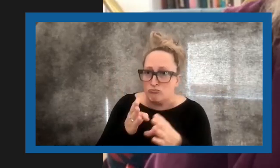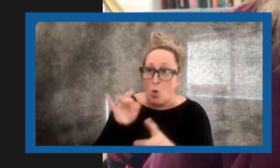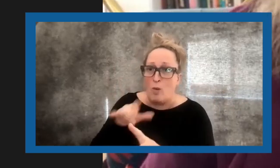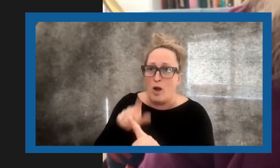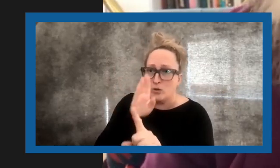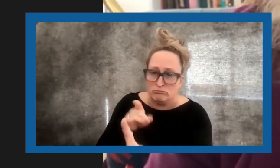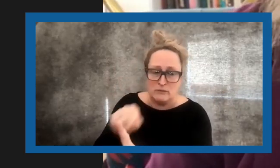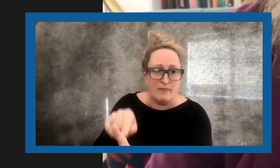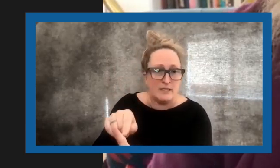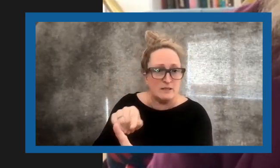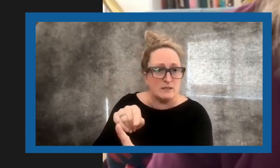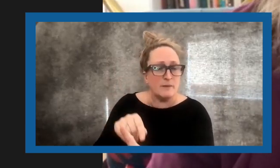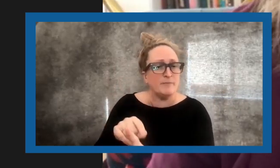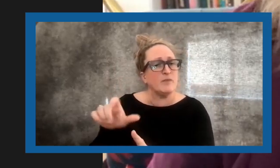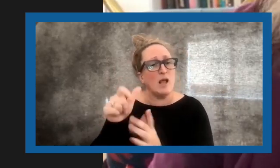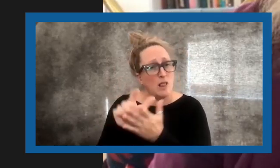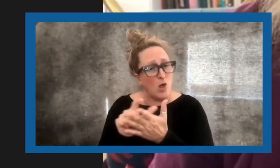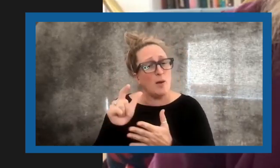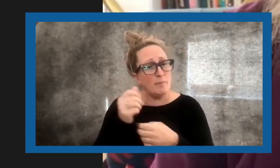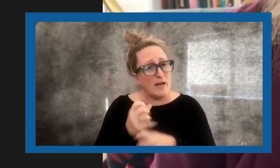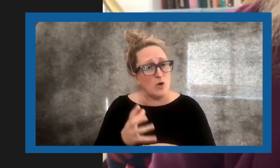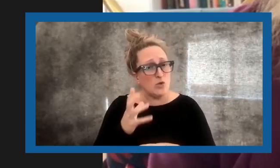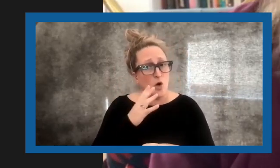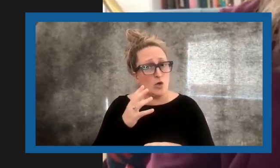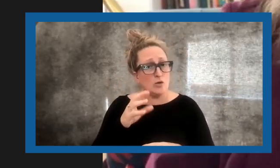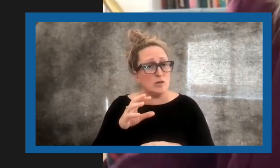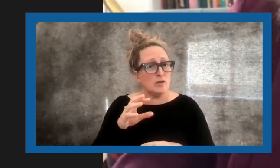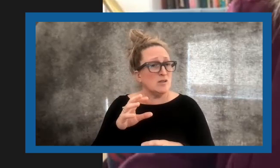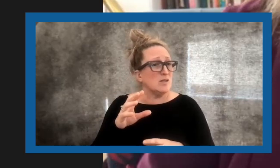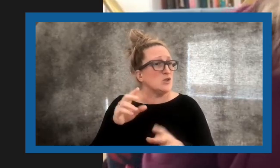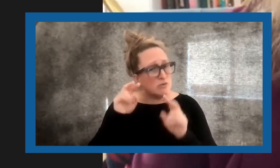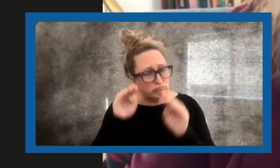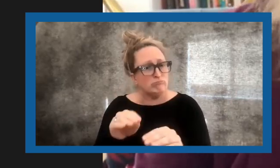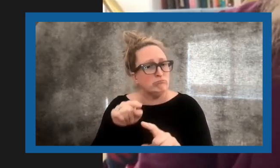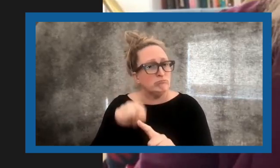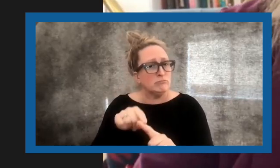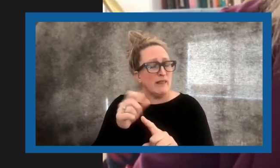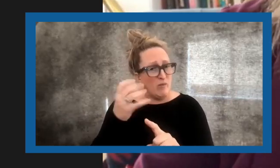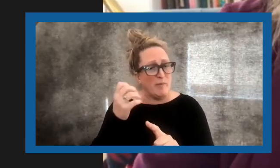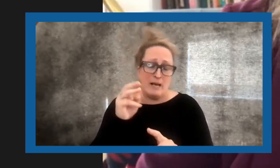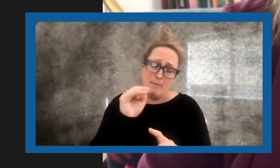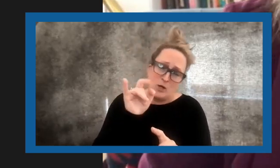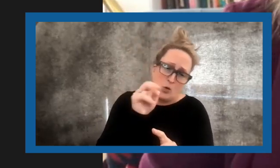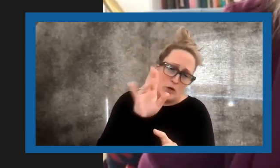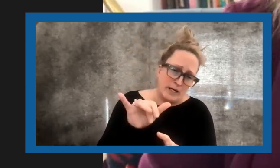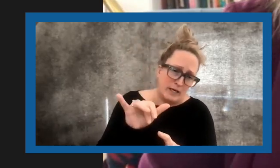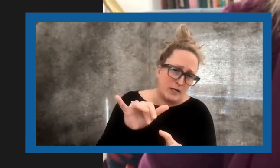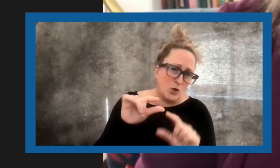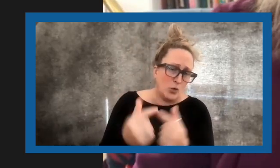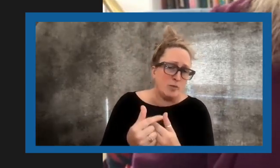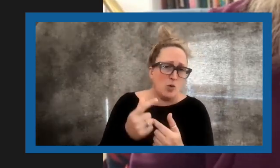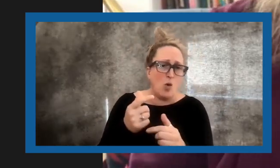As these lawmakers and others are casting transgender people, as they have so many other minority groups, as the cause